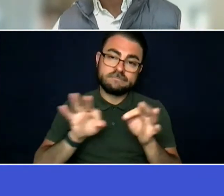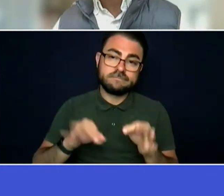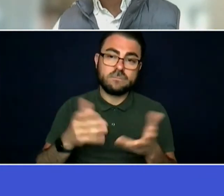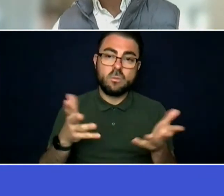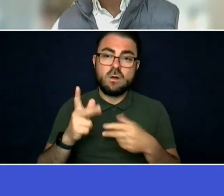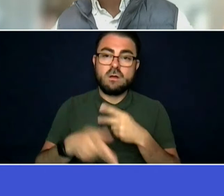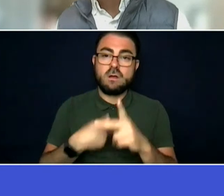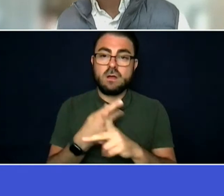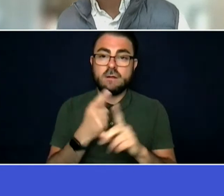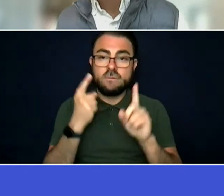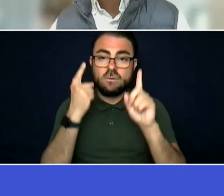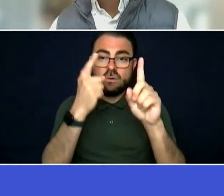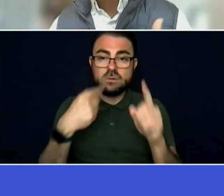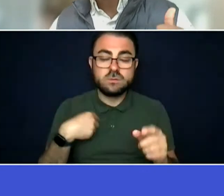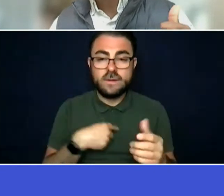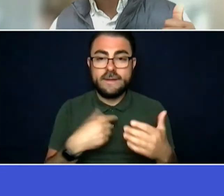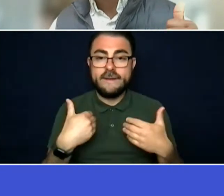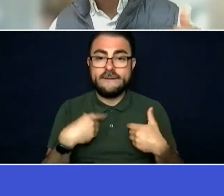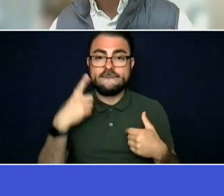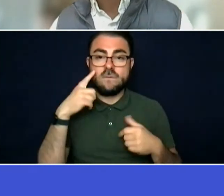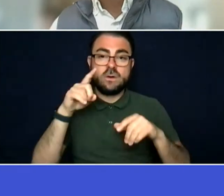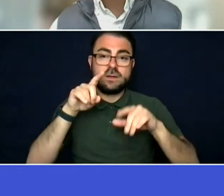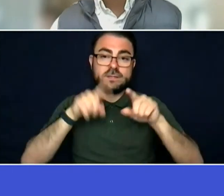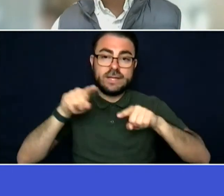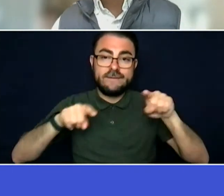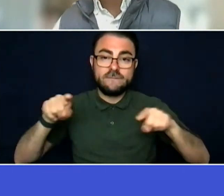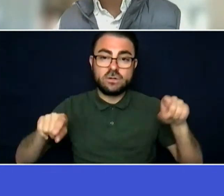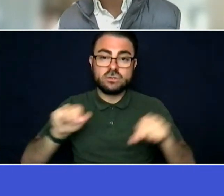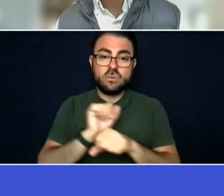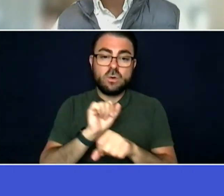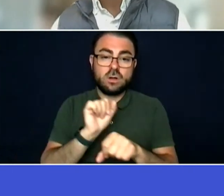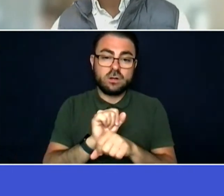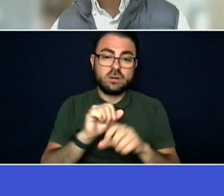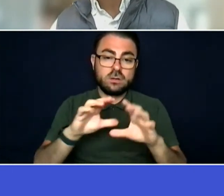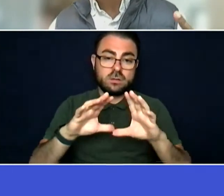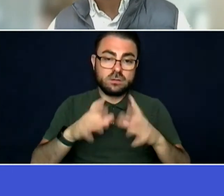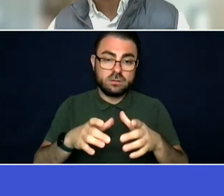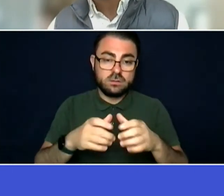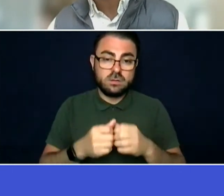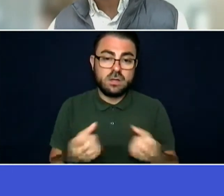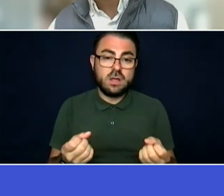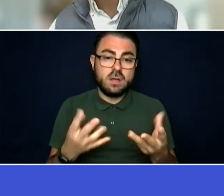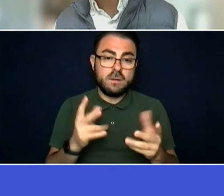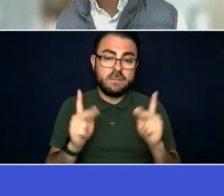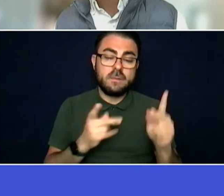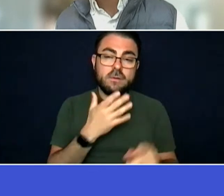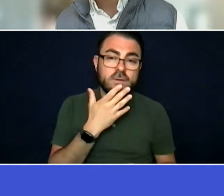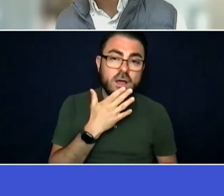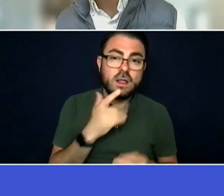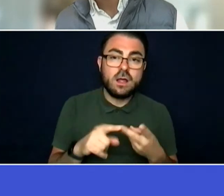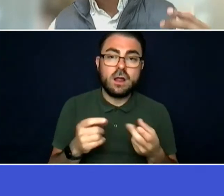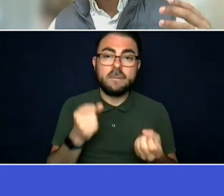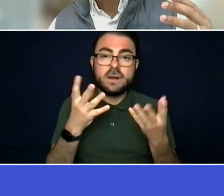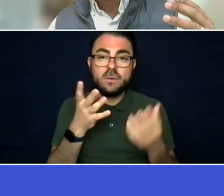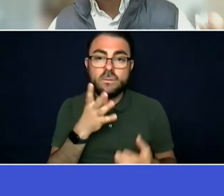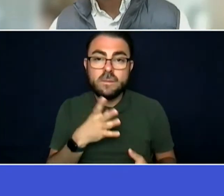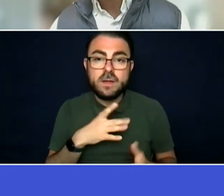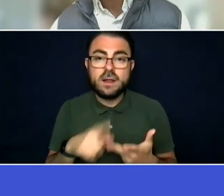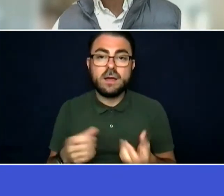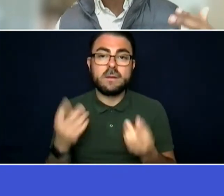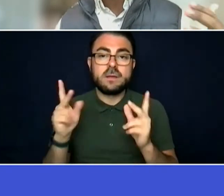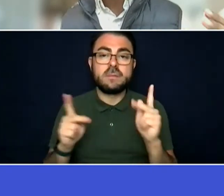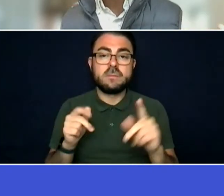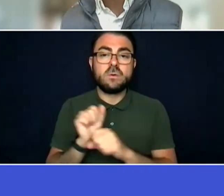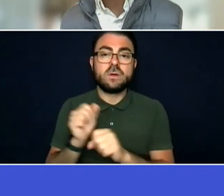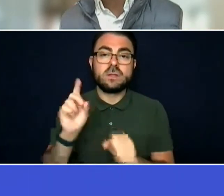worker utilization, which will speak to how many people of color, how many women, how many folks with disabilities are on jobs, as well as